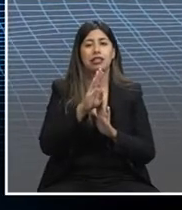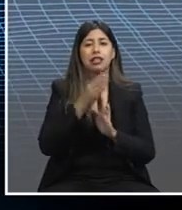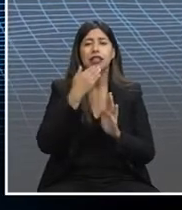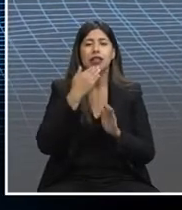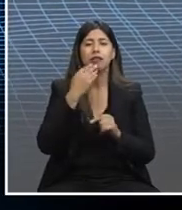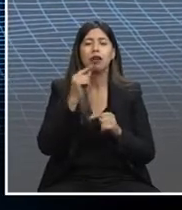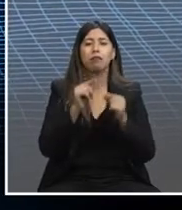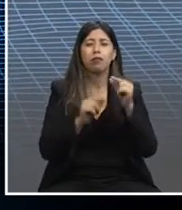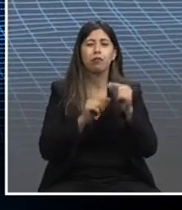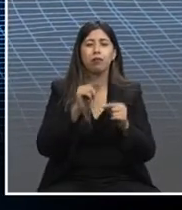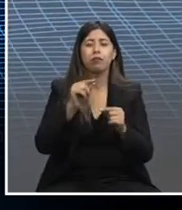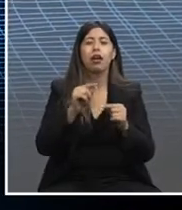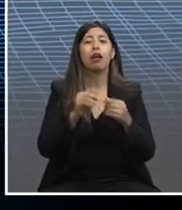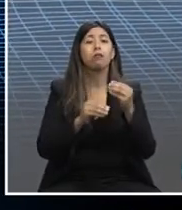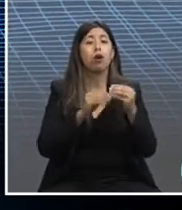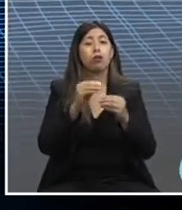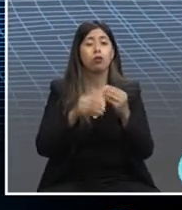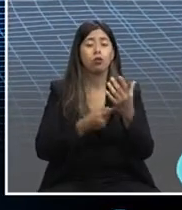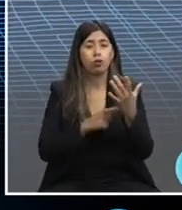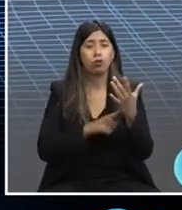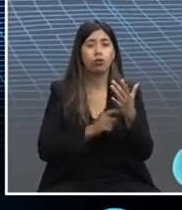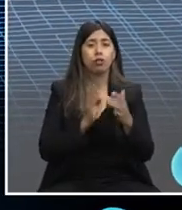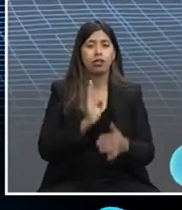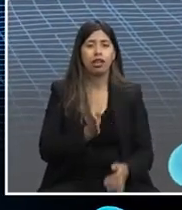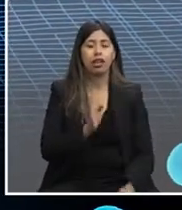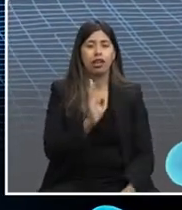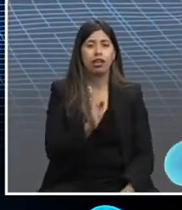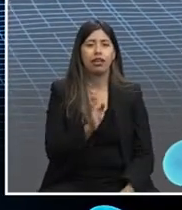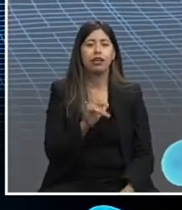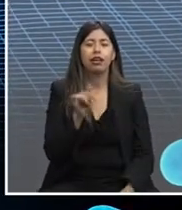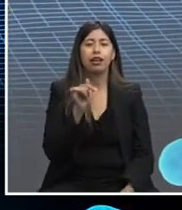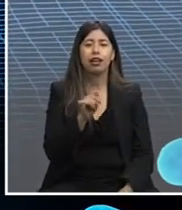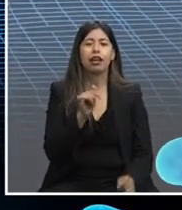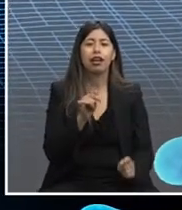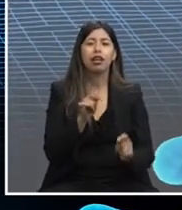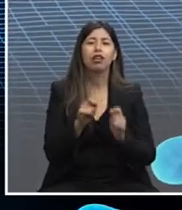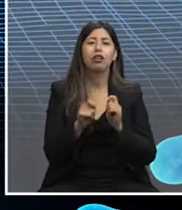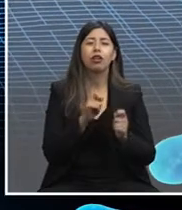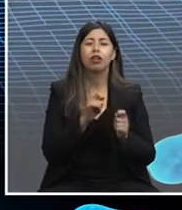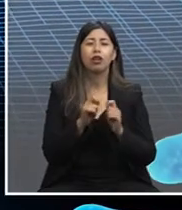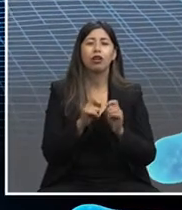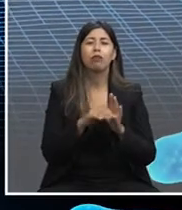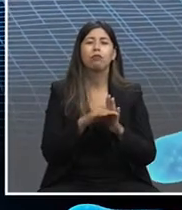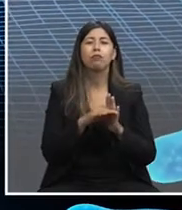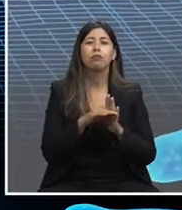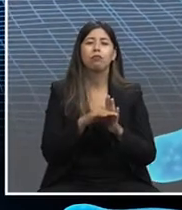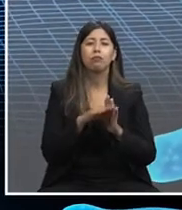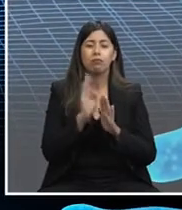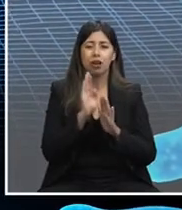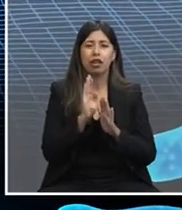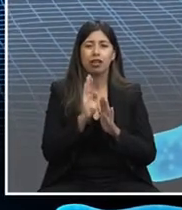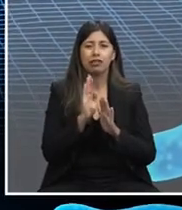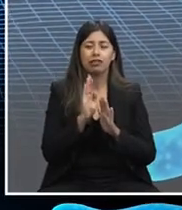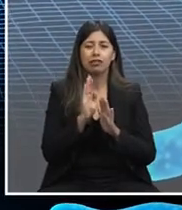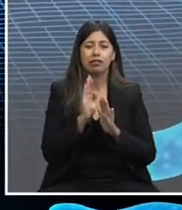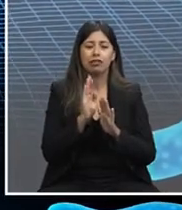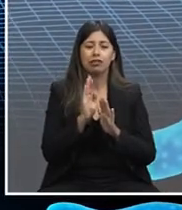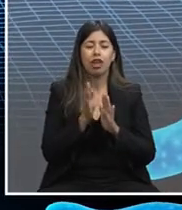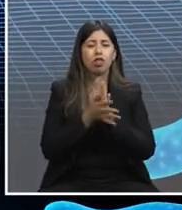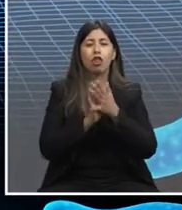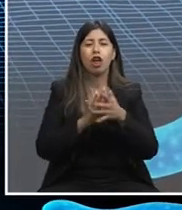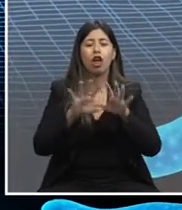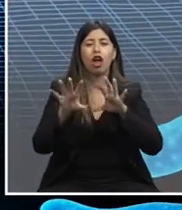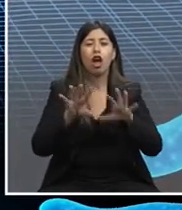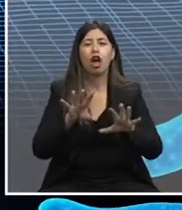these anthropogenic risks outstrip all natural risks combined, they set the clock on how long humanity has left to pull back from the